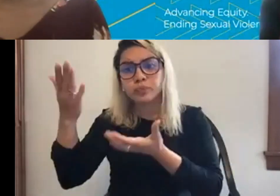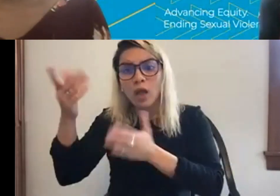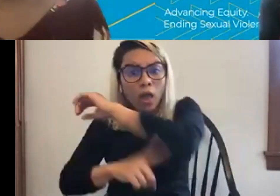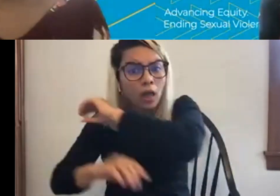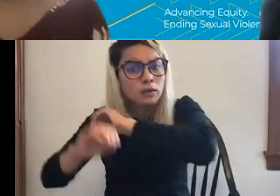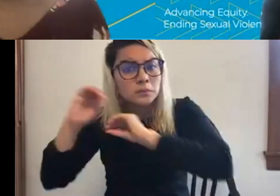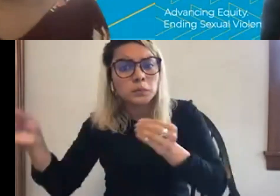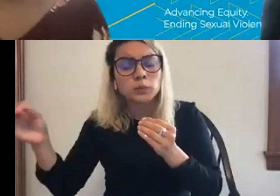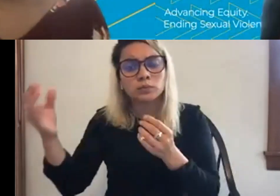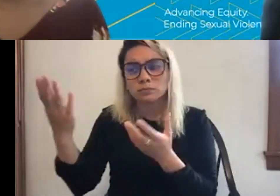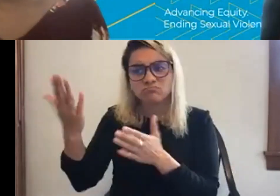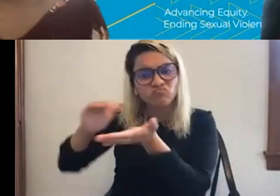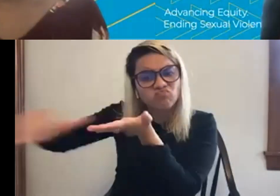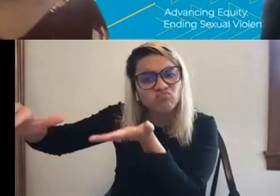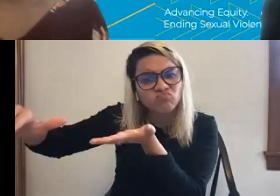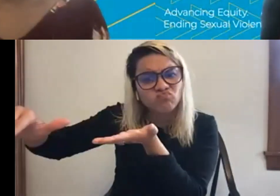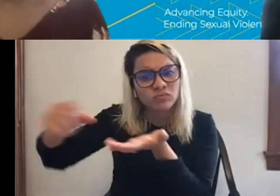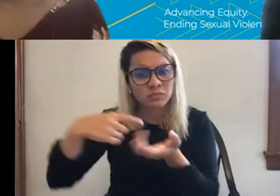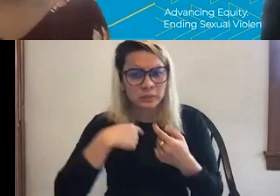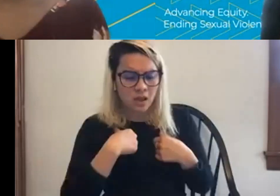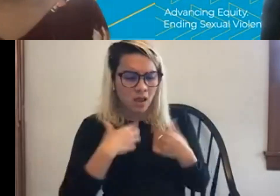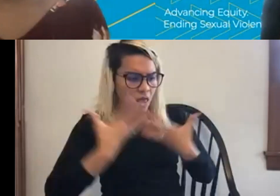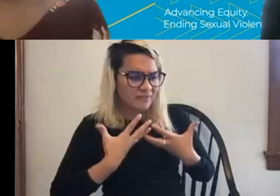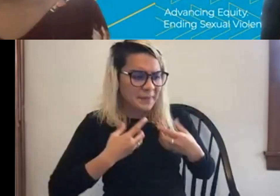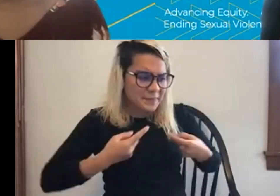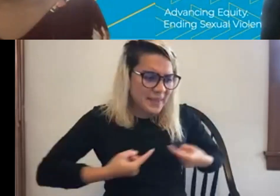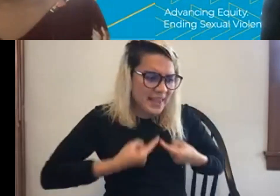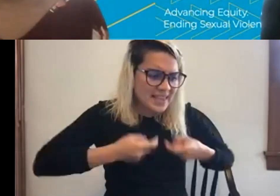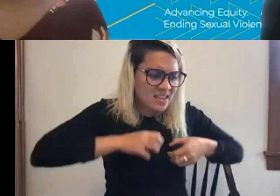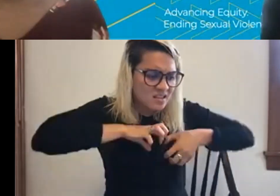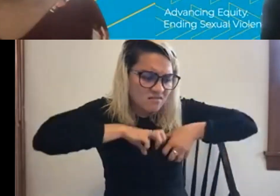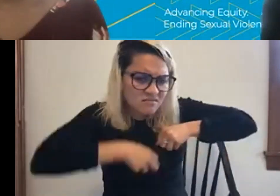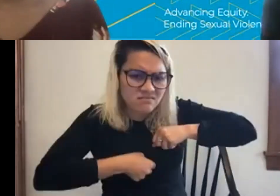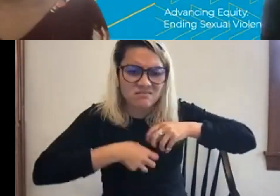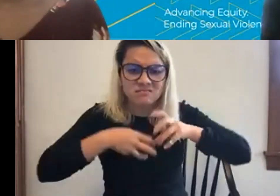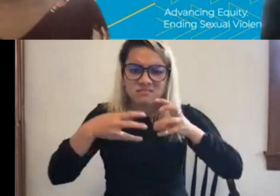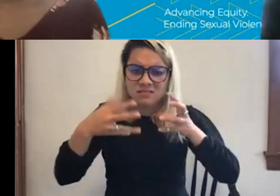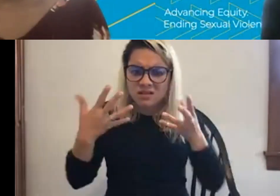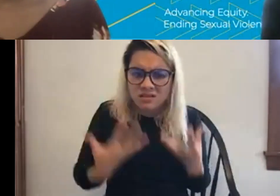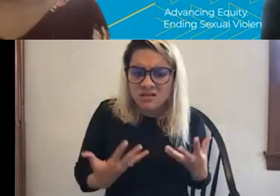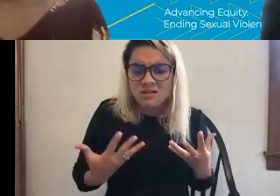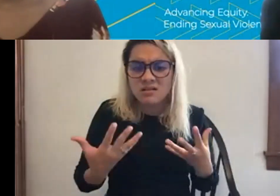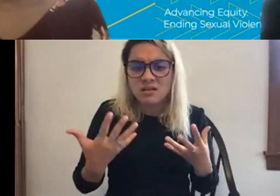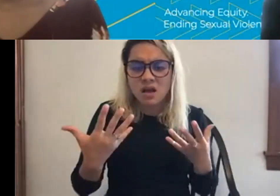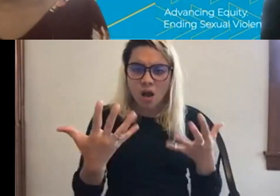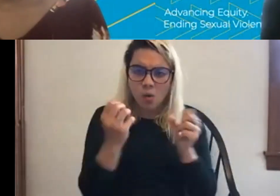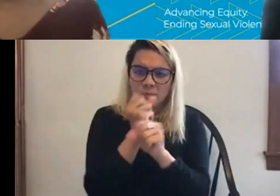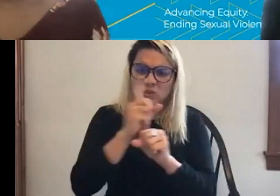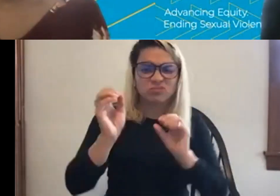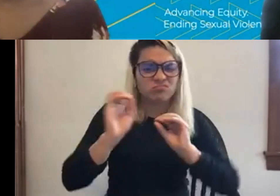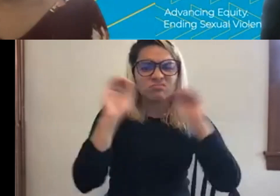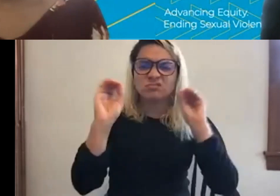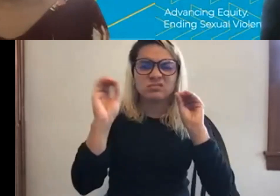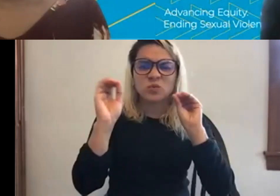This is wrong. I want to make sure this never happens again to anyone else. We need responders who